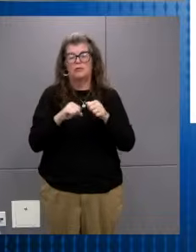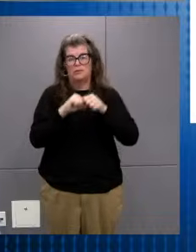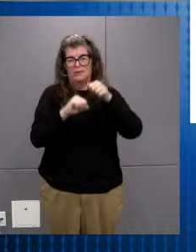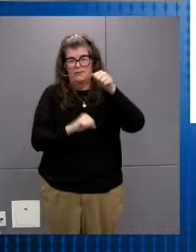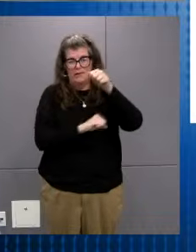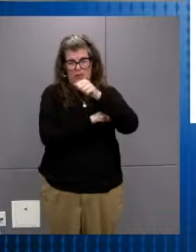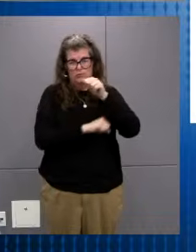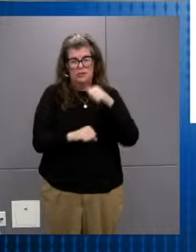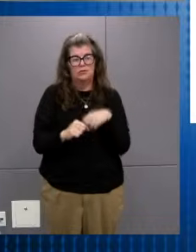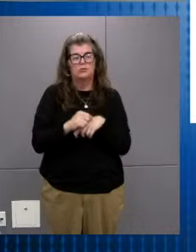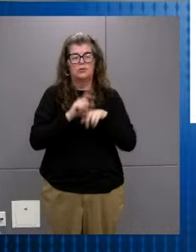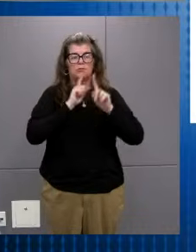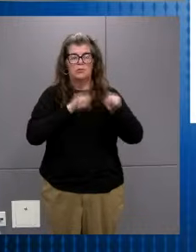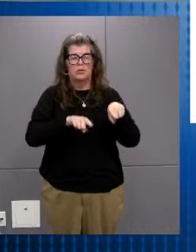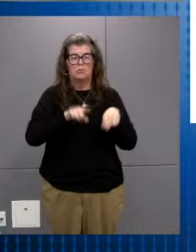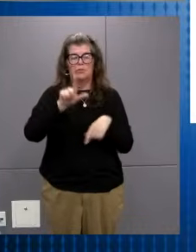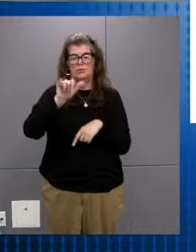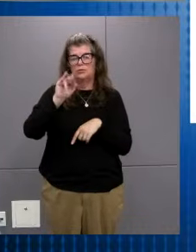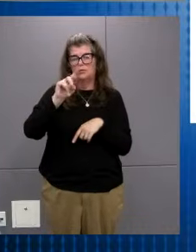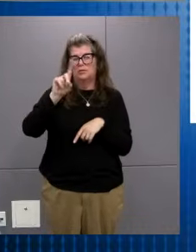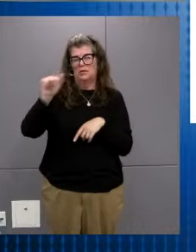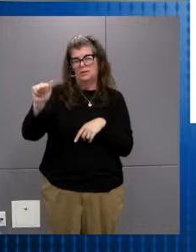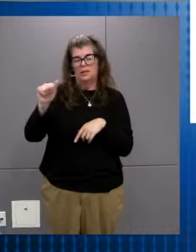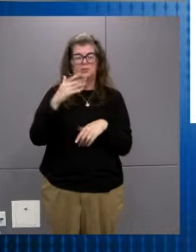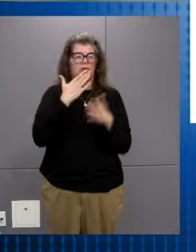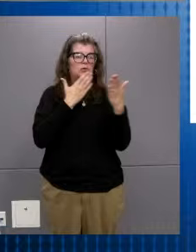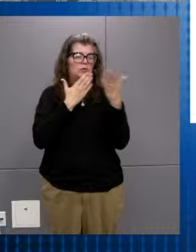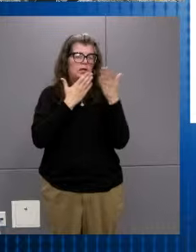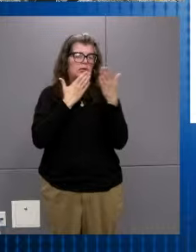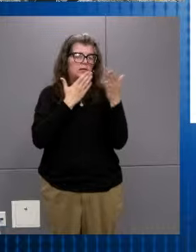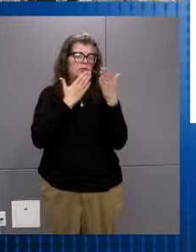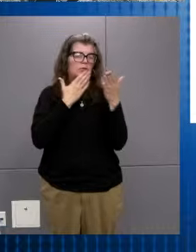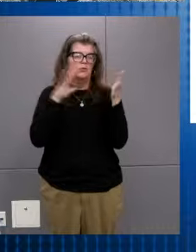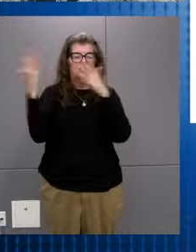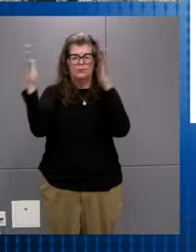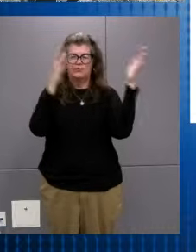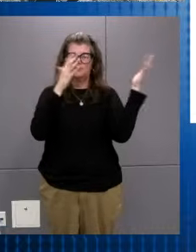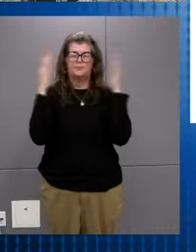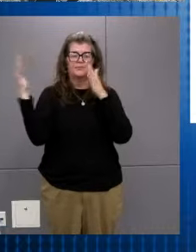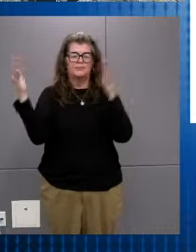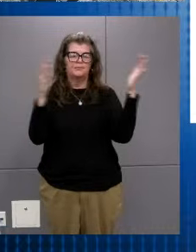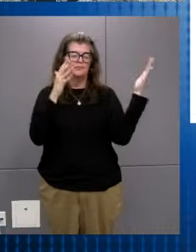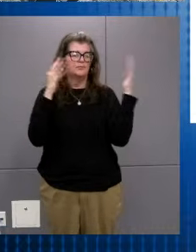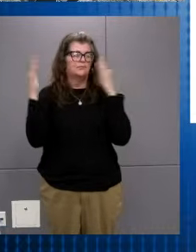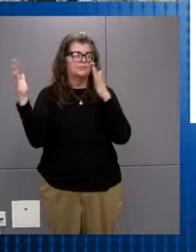and reports to Lynetta Coney. Give her a round of applause. Thank you.